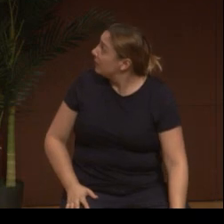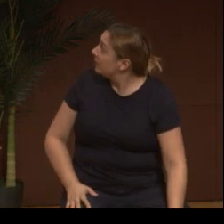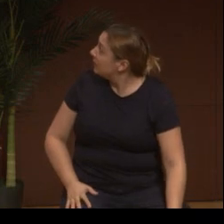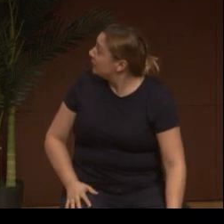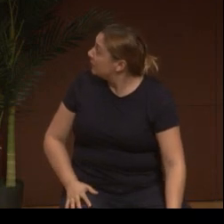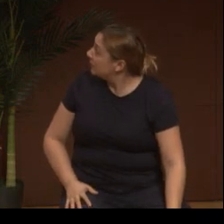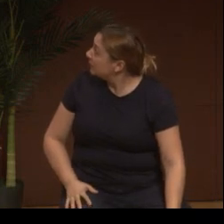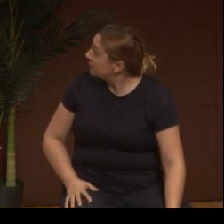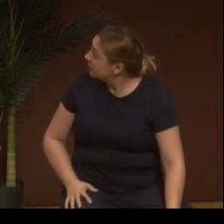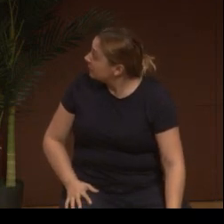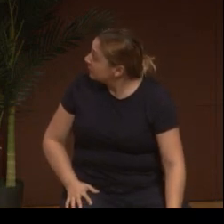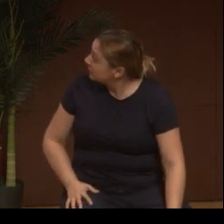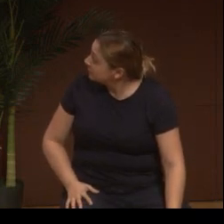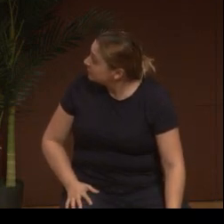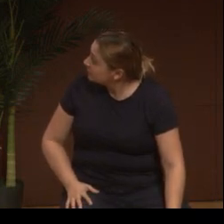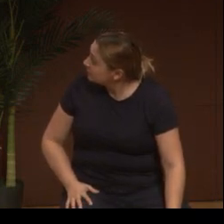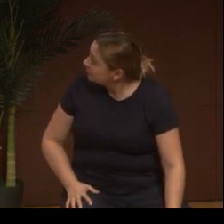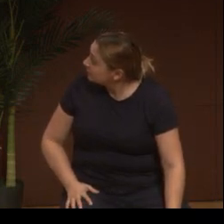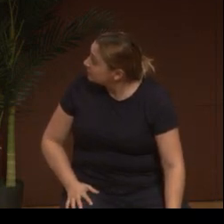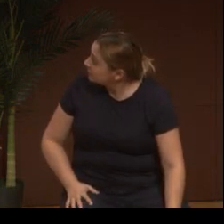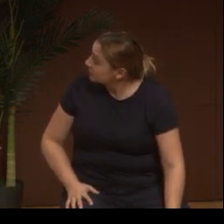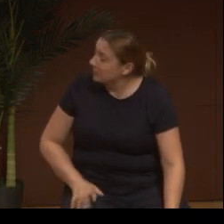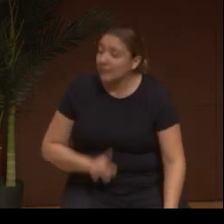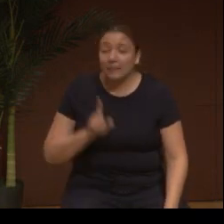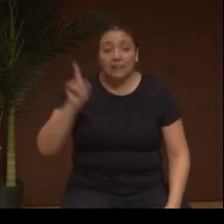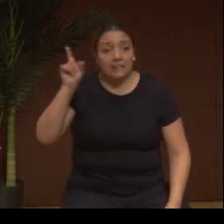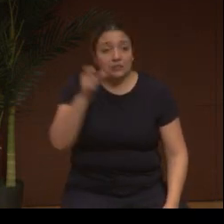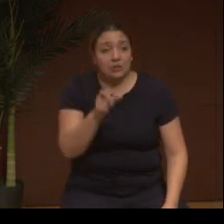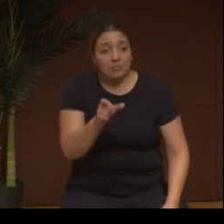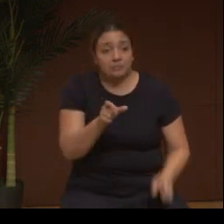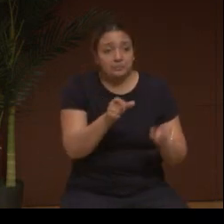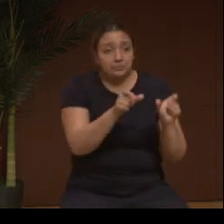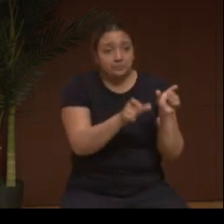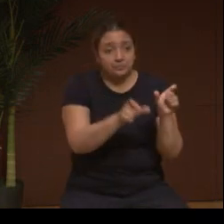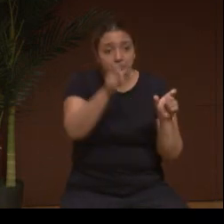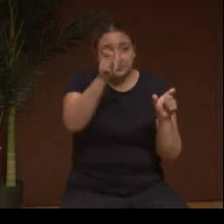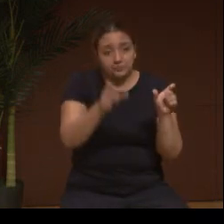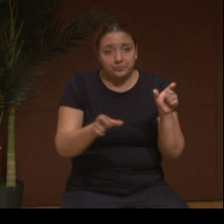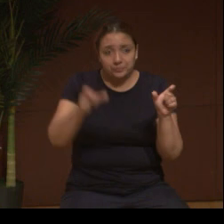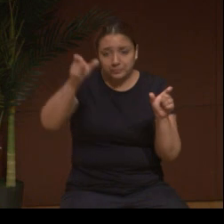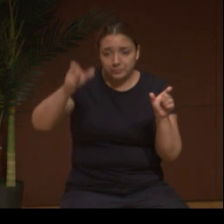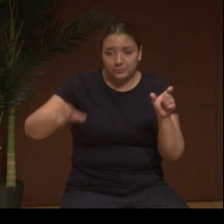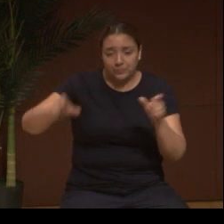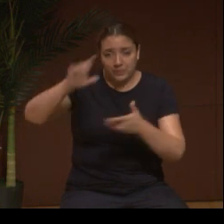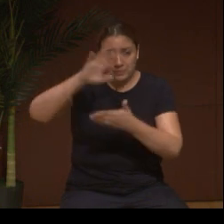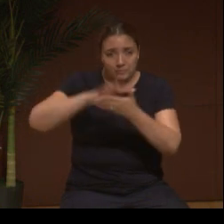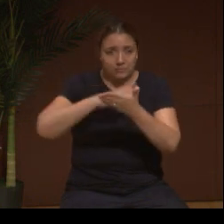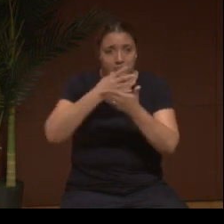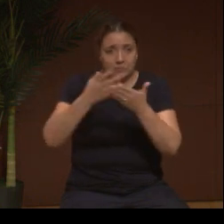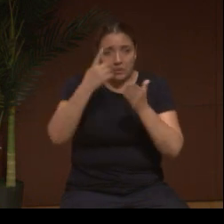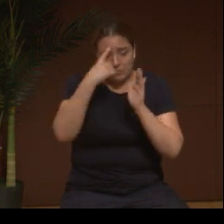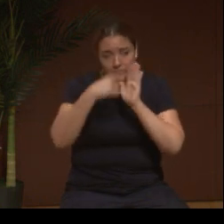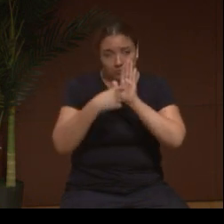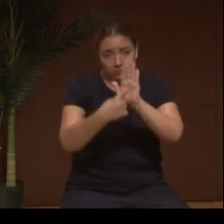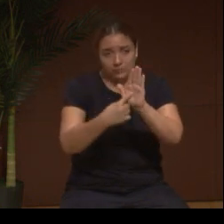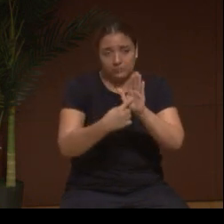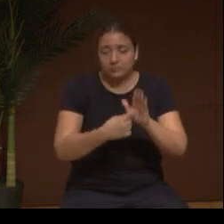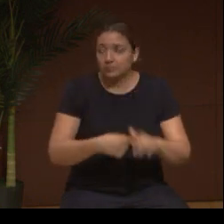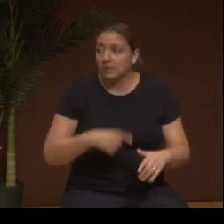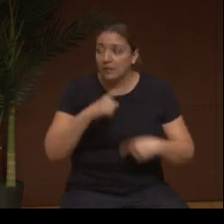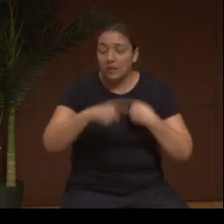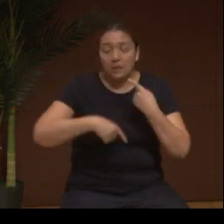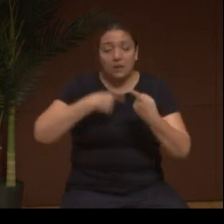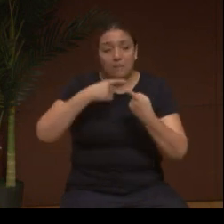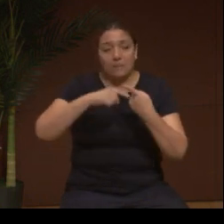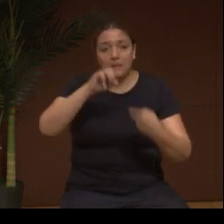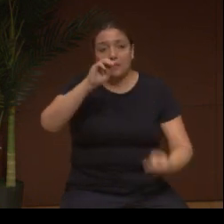writing. So this is a bar chart. I will tell you what's on the screen. So this is a bar chart of